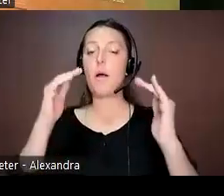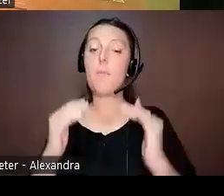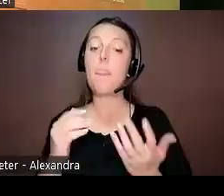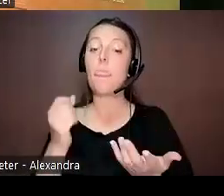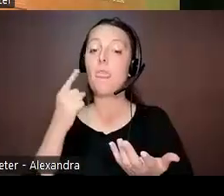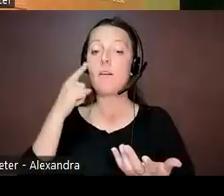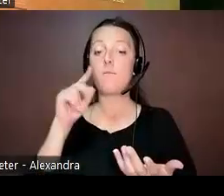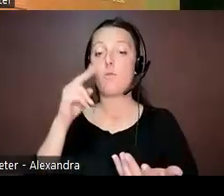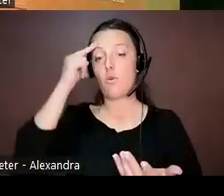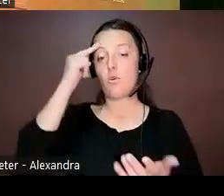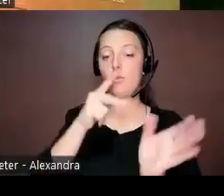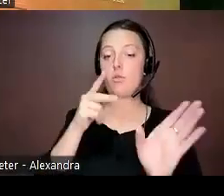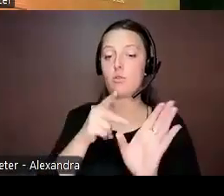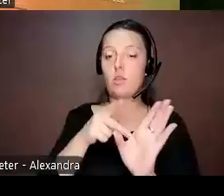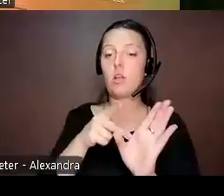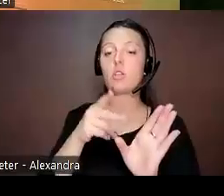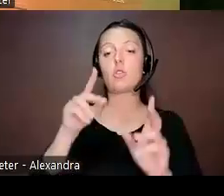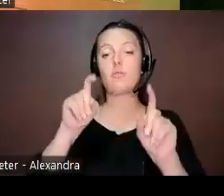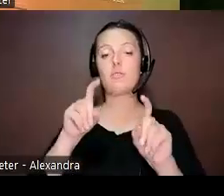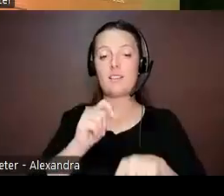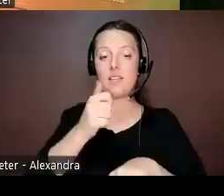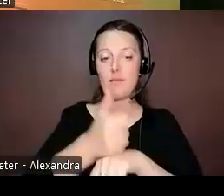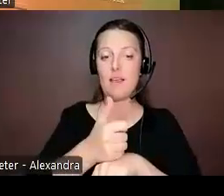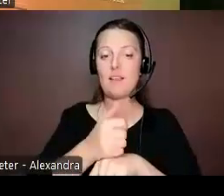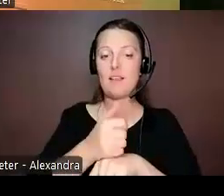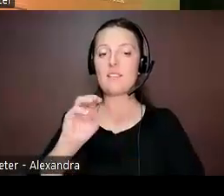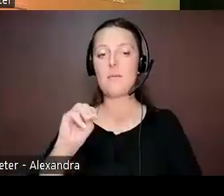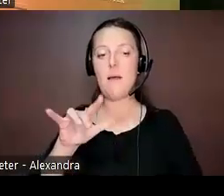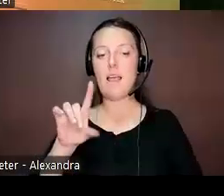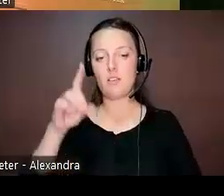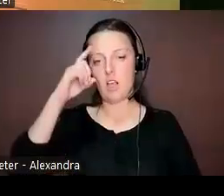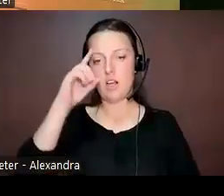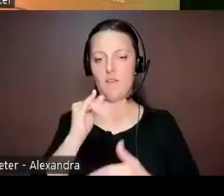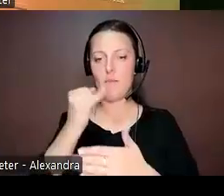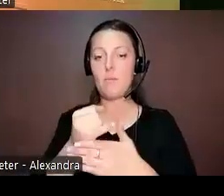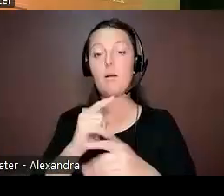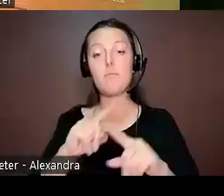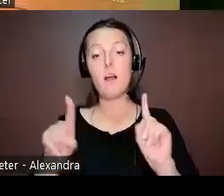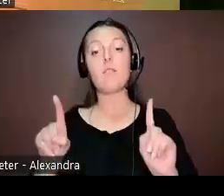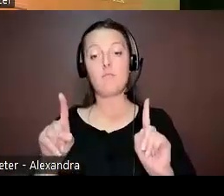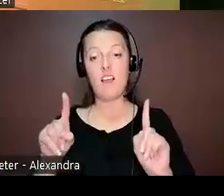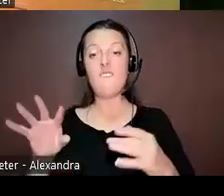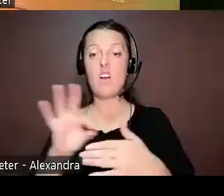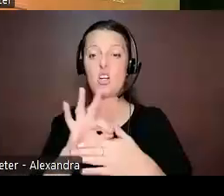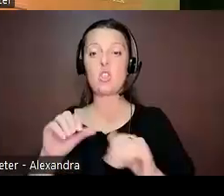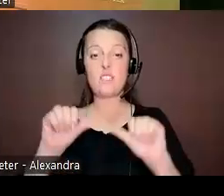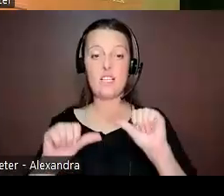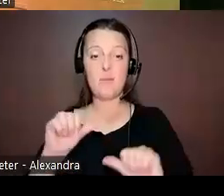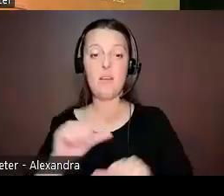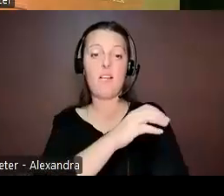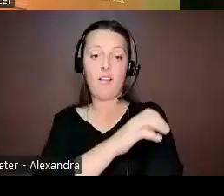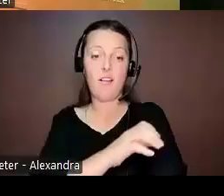mild cognitive impairment, but a functional assessment. The clinical dementia rating was the high risk